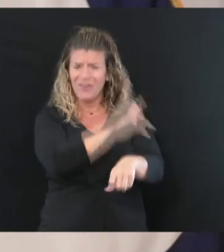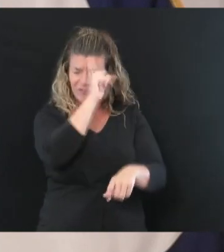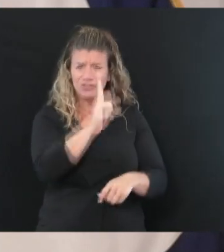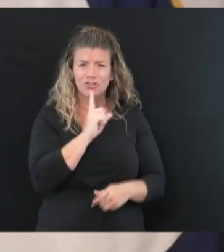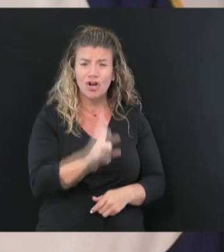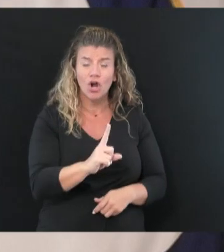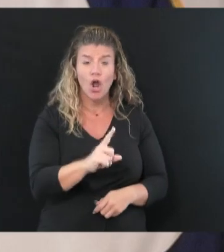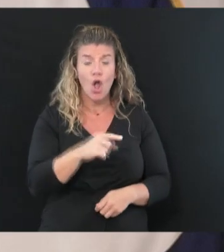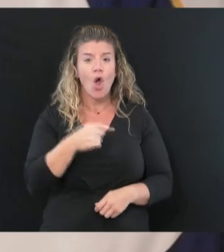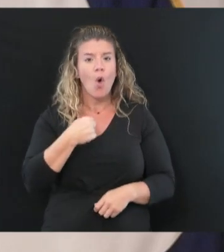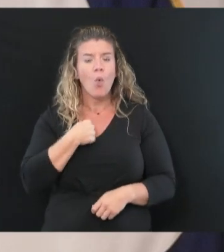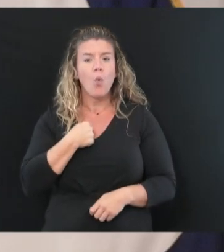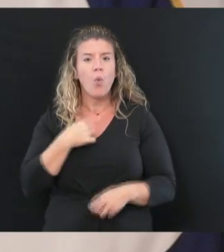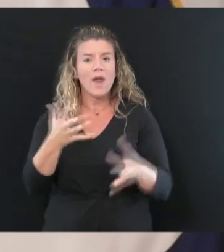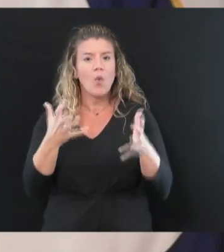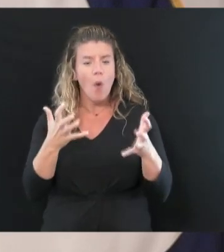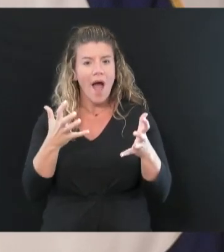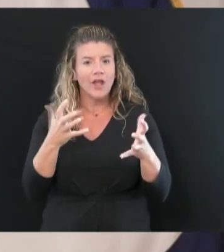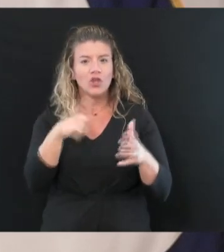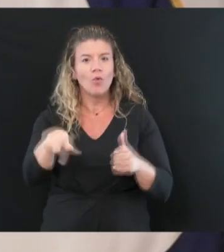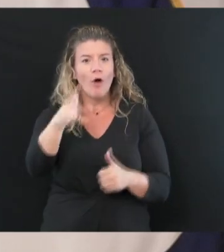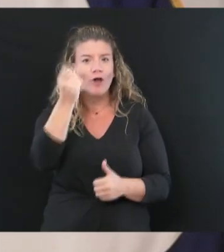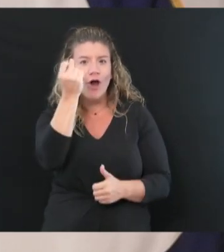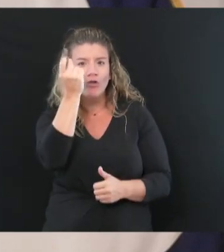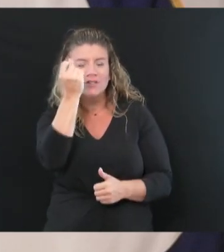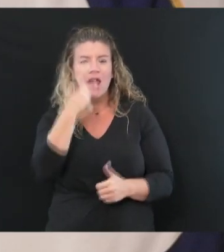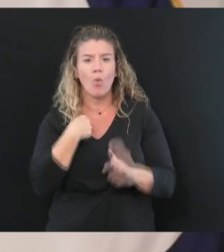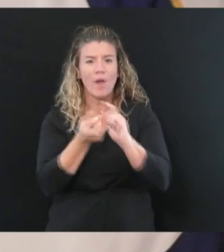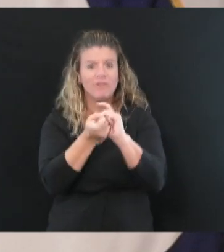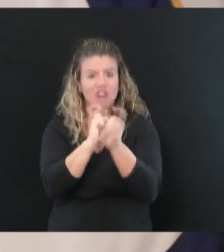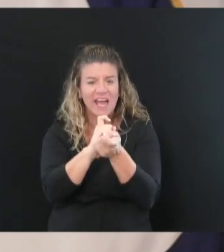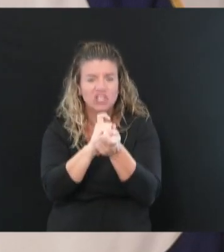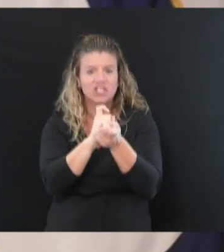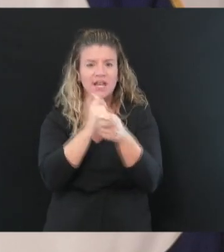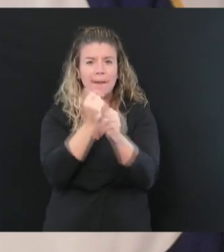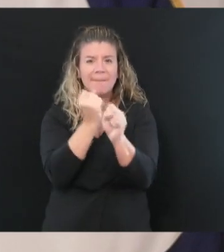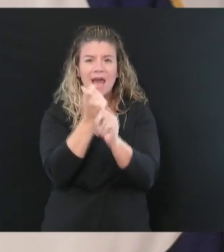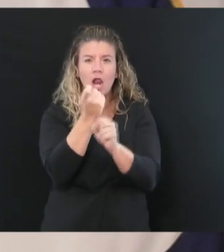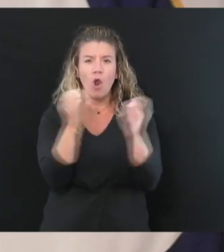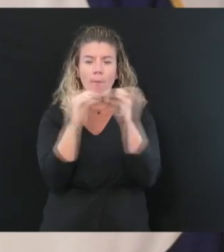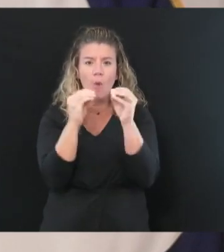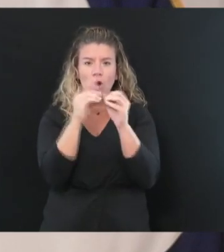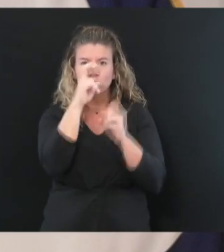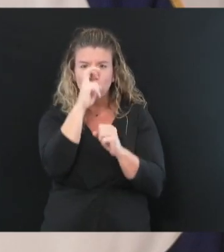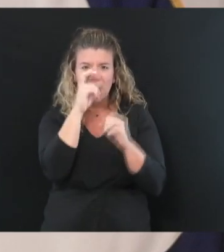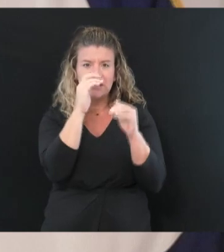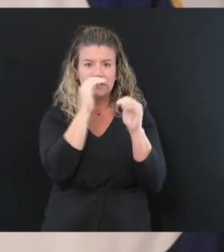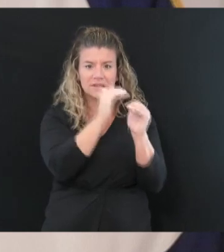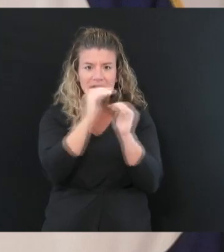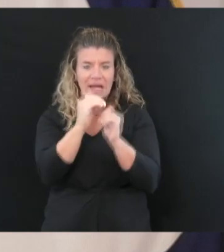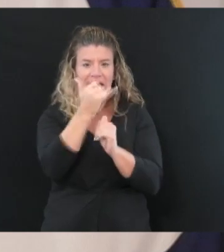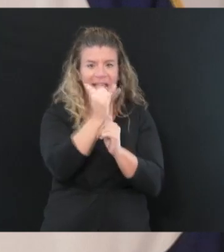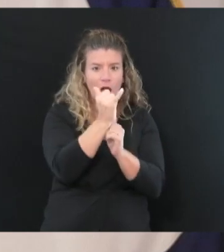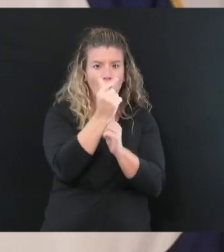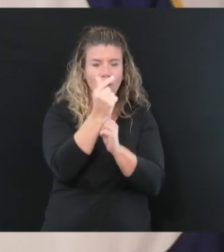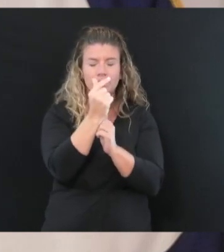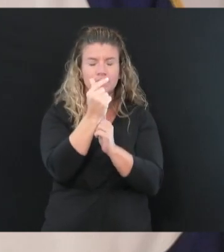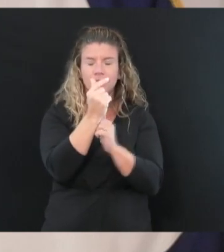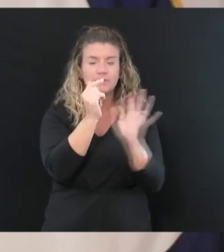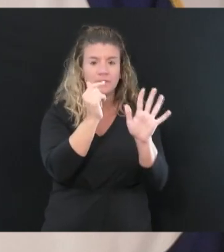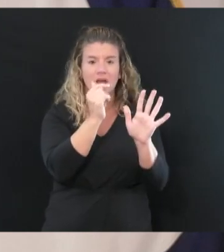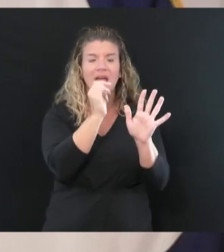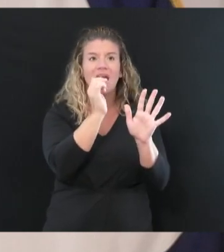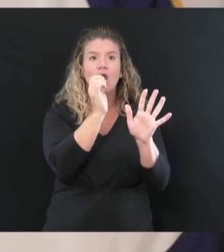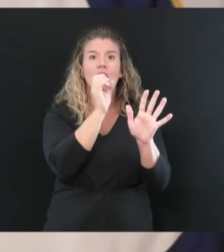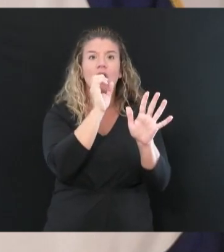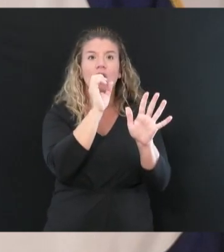want the understand. We've tightened it up a little bit from the standpoint of, where the yellow and the yellow